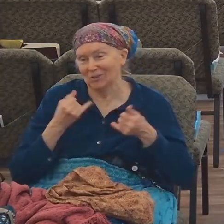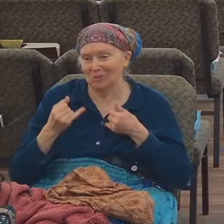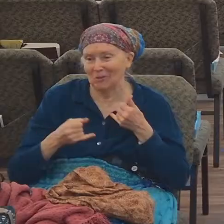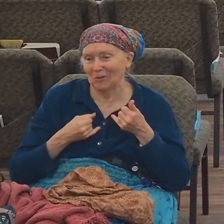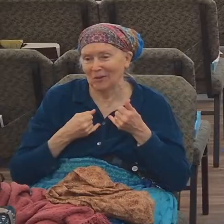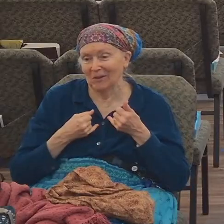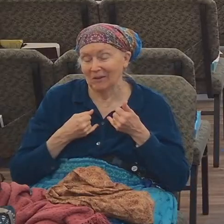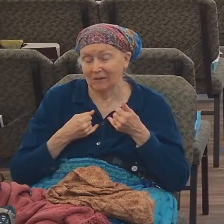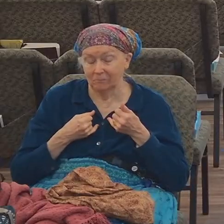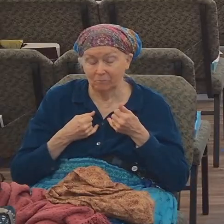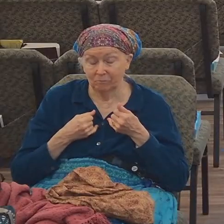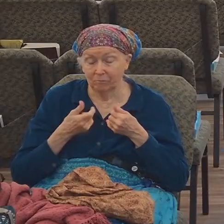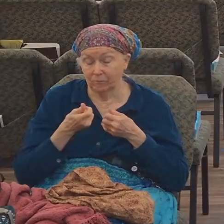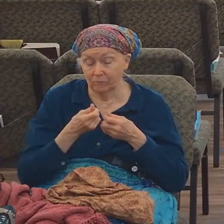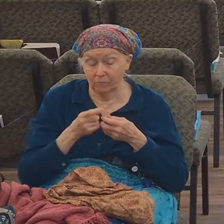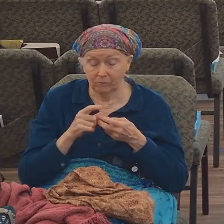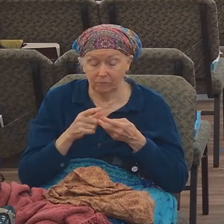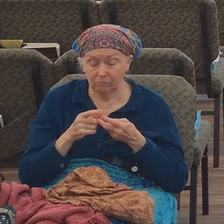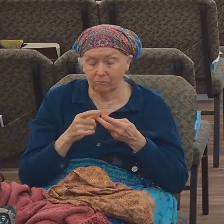A couple things here.